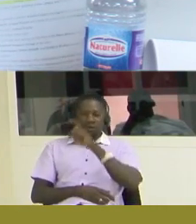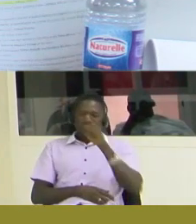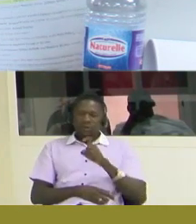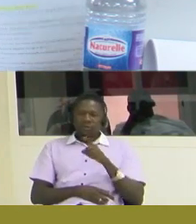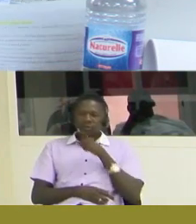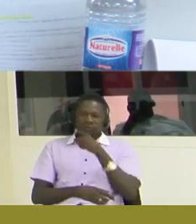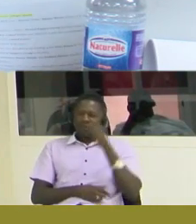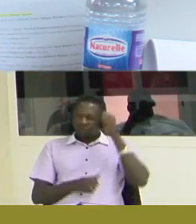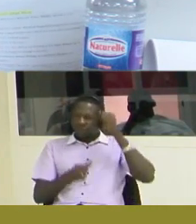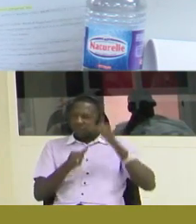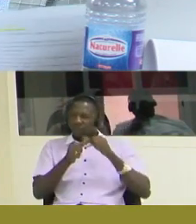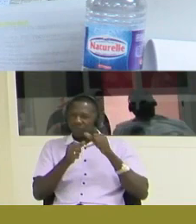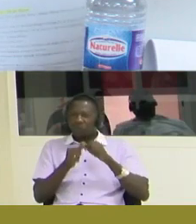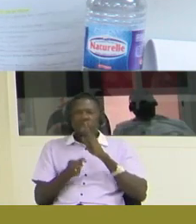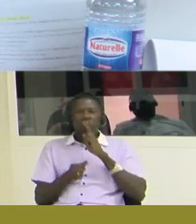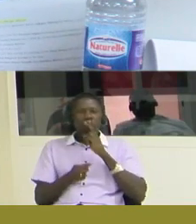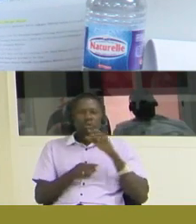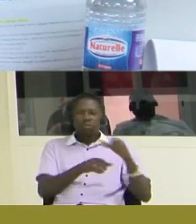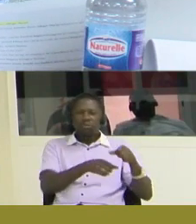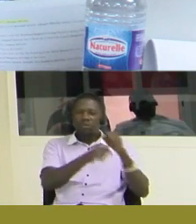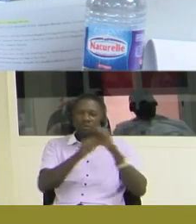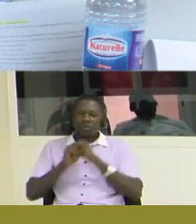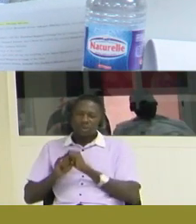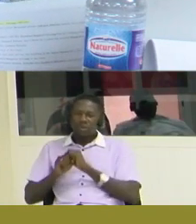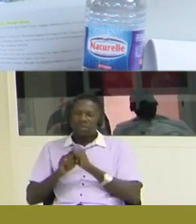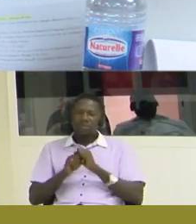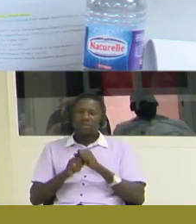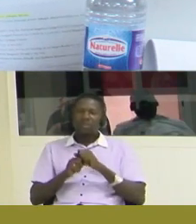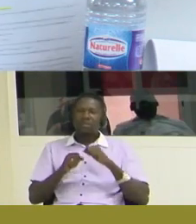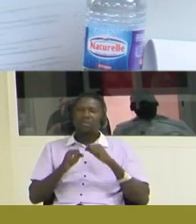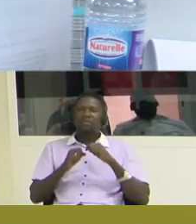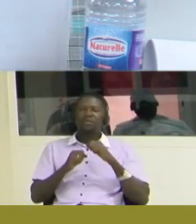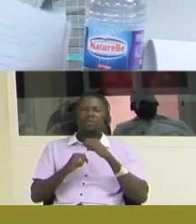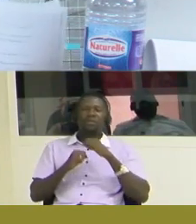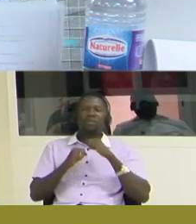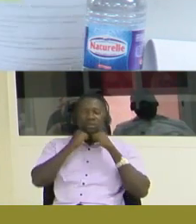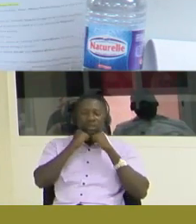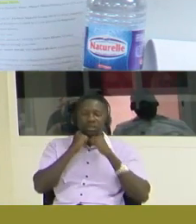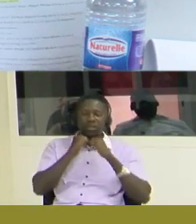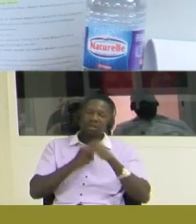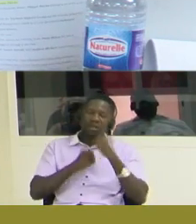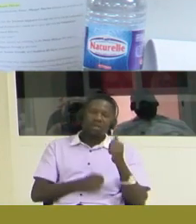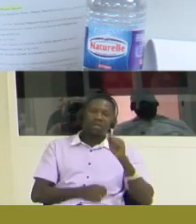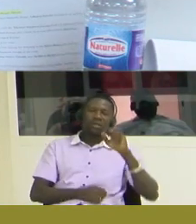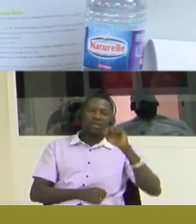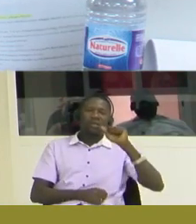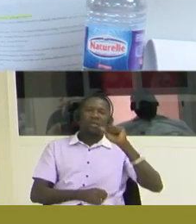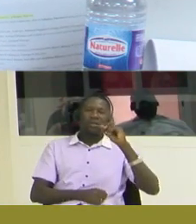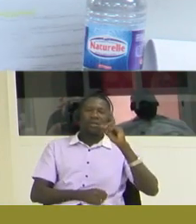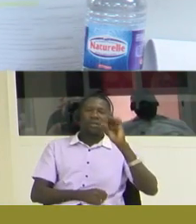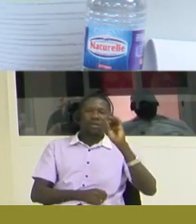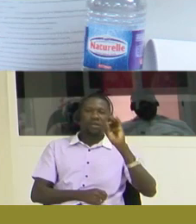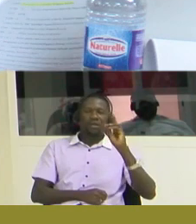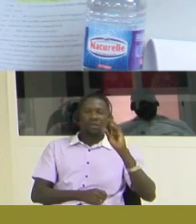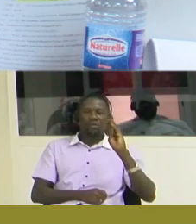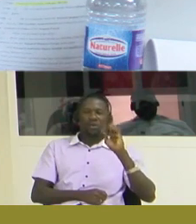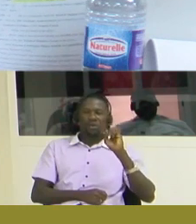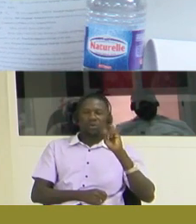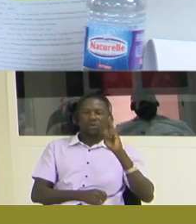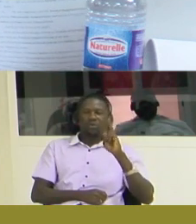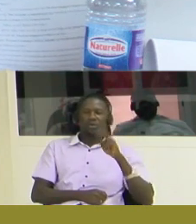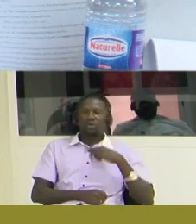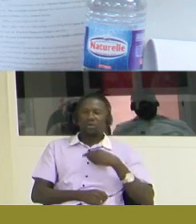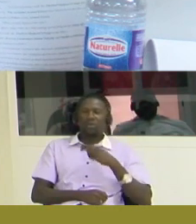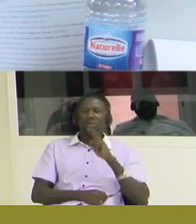do you recall who brought in left hand and Salazar Bali and sadhu bhai Dara Shikoh enough tonight he